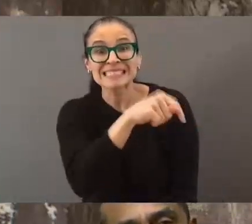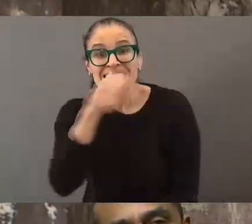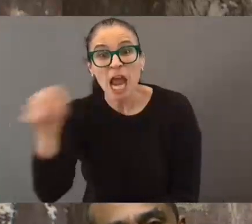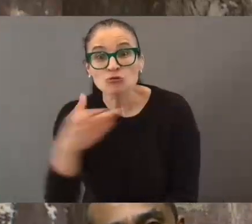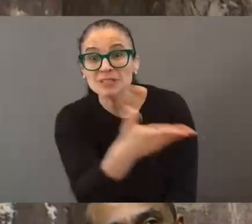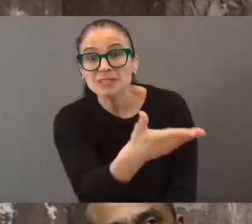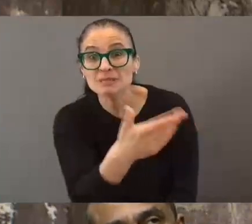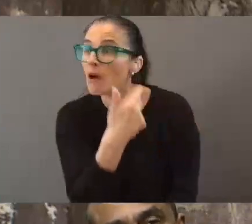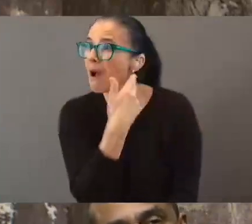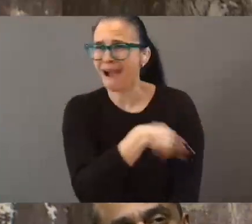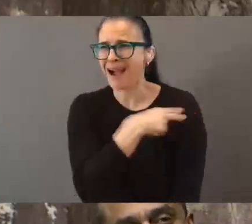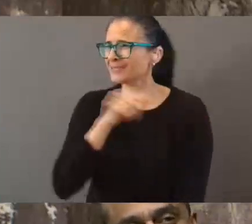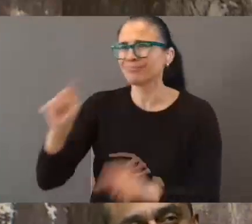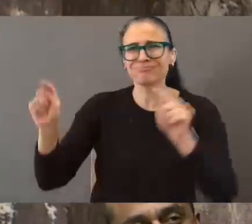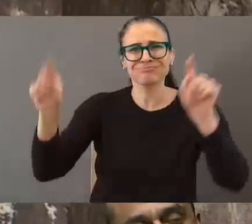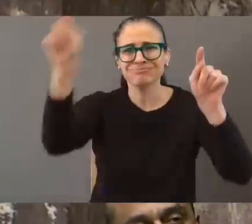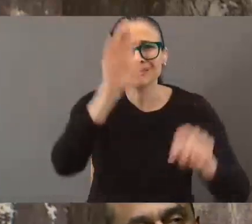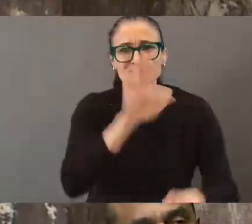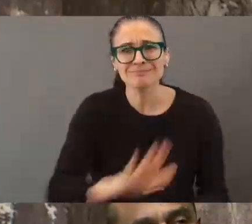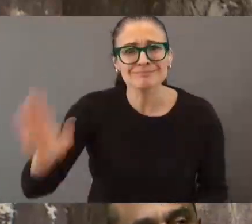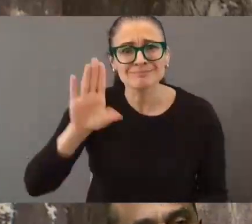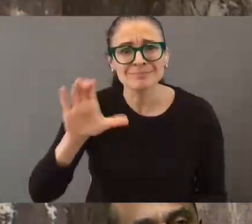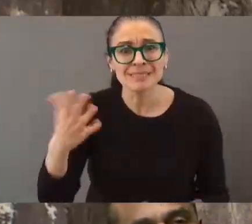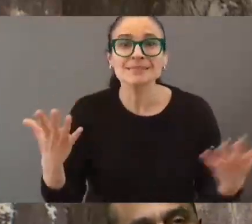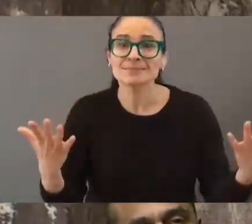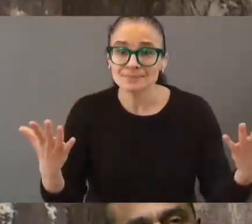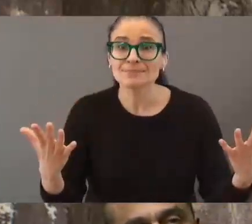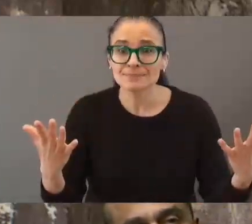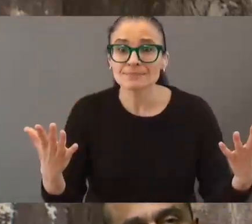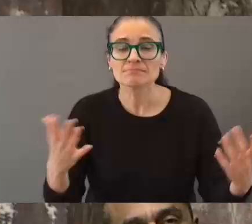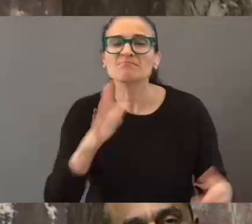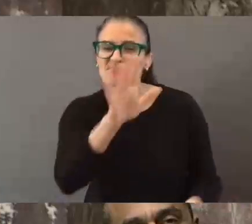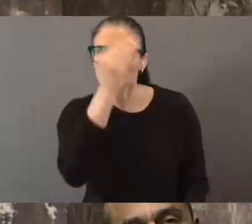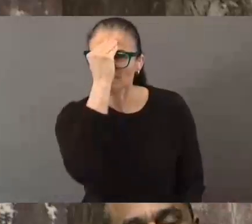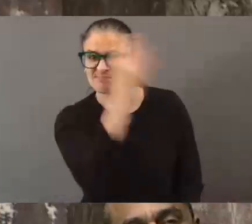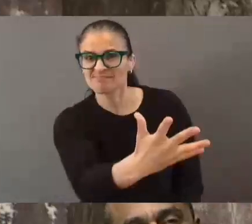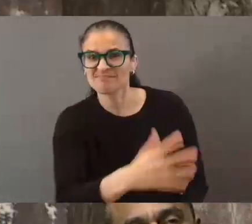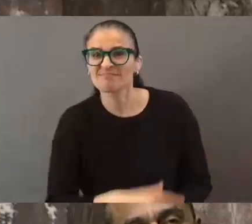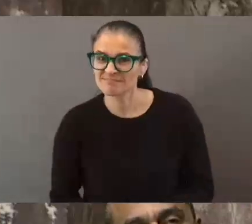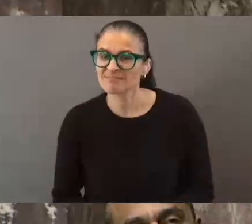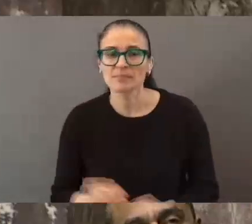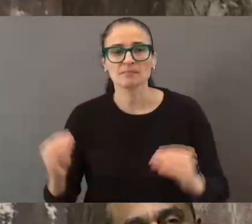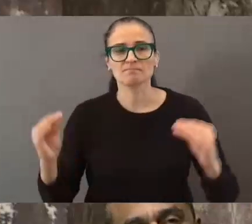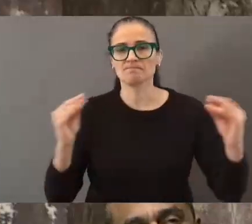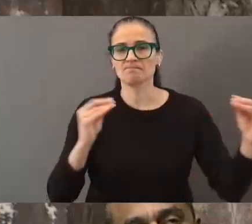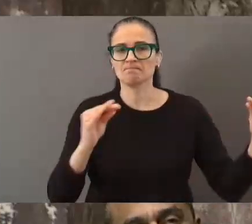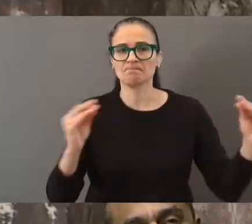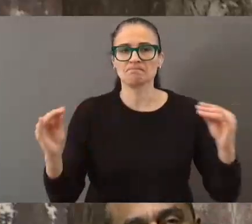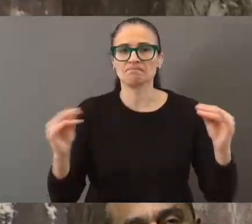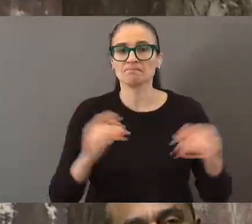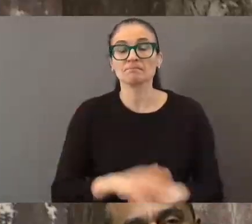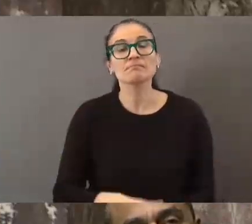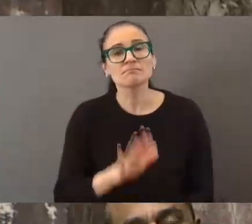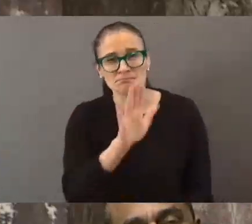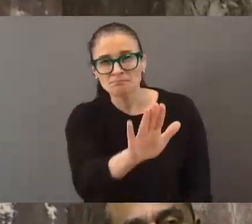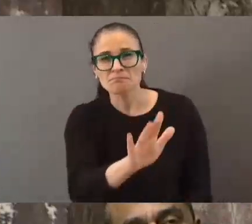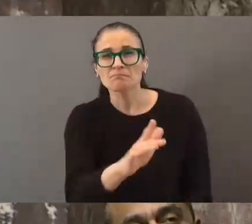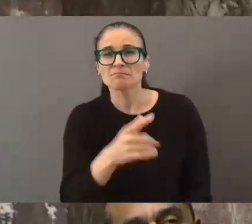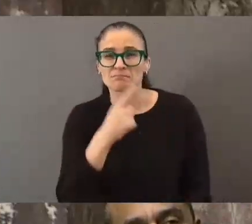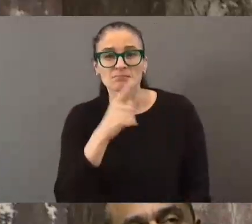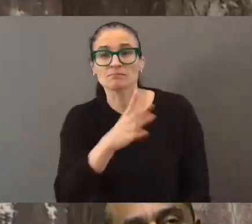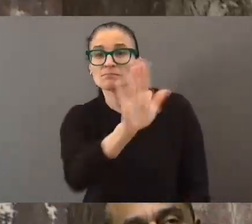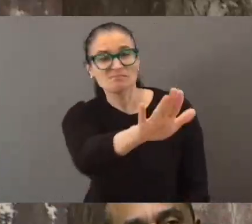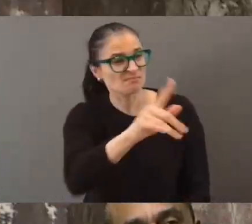Honourable Speaker. Because I'll tell you something else, Honourable Speaker. When the leader of the opposition sat on this side of the House, they stripped